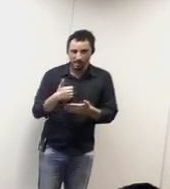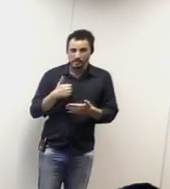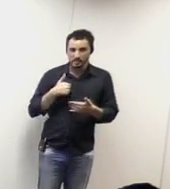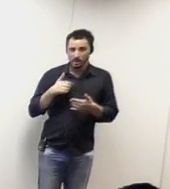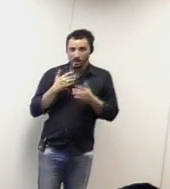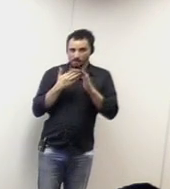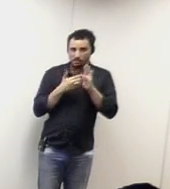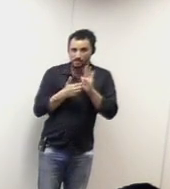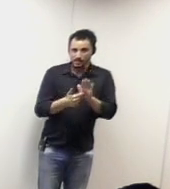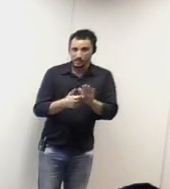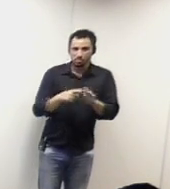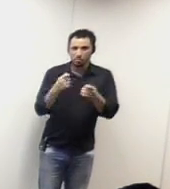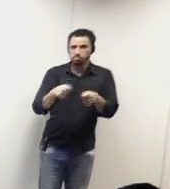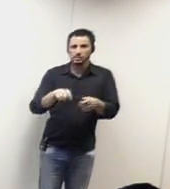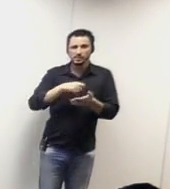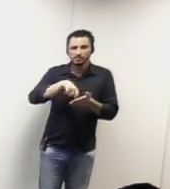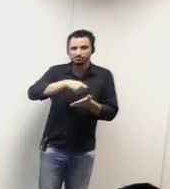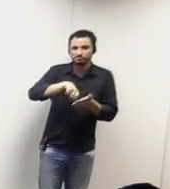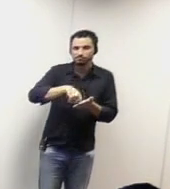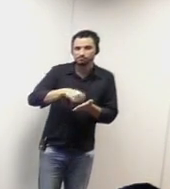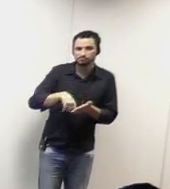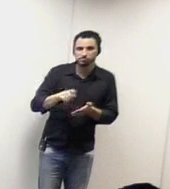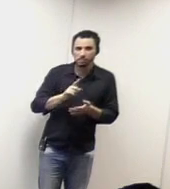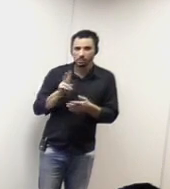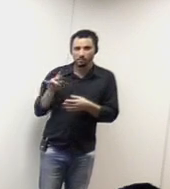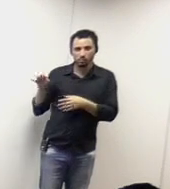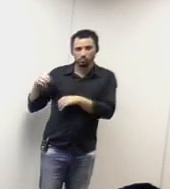when it gets printed, published.